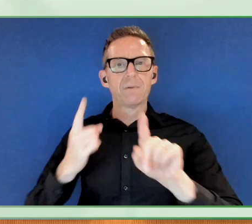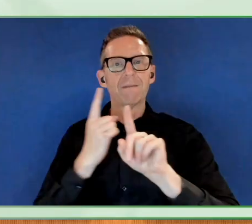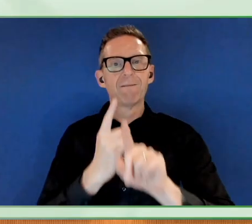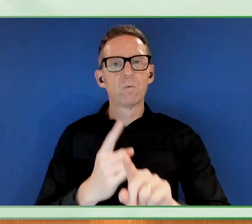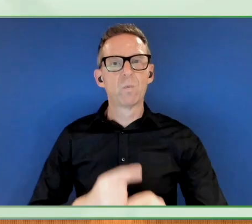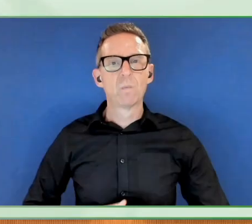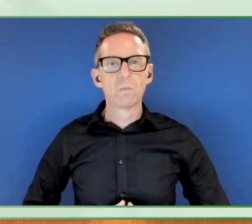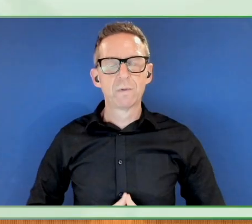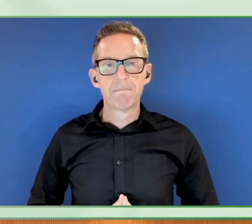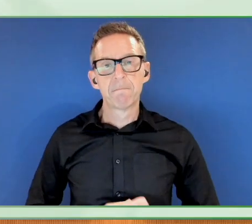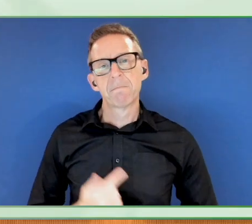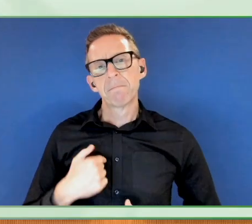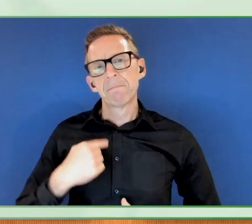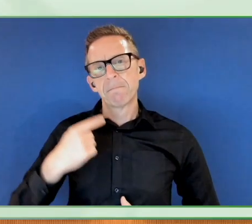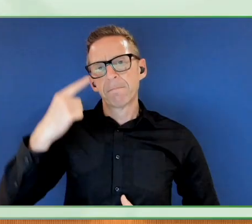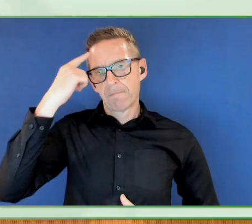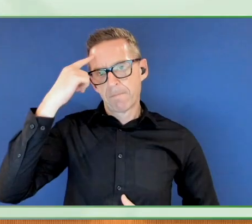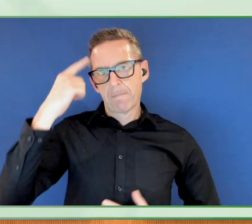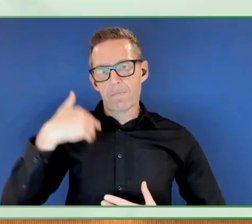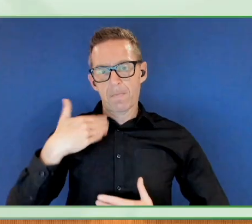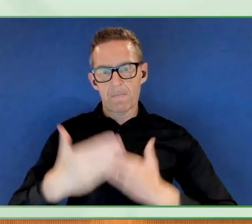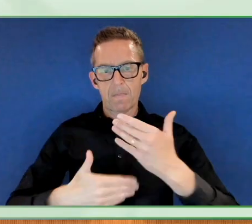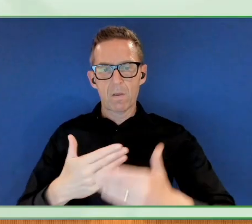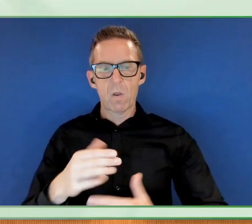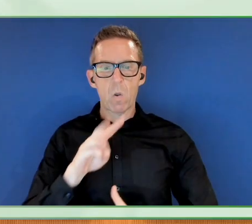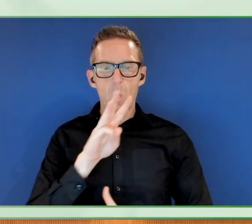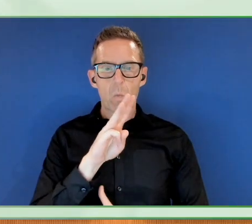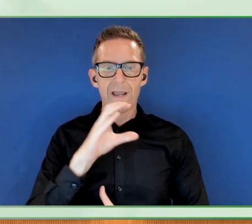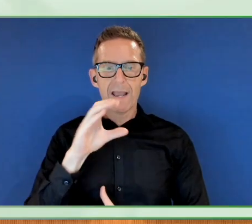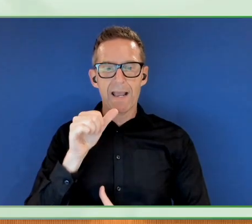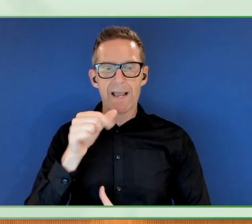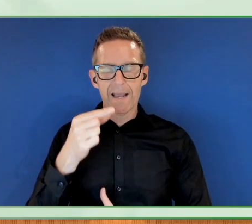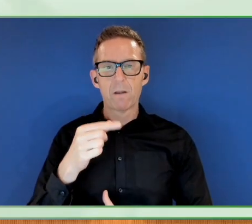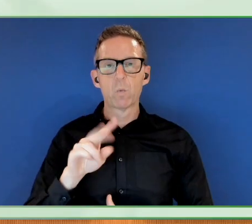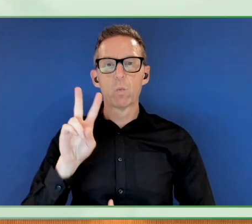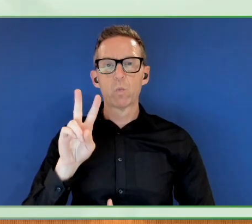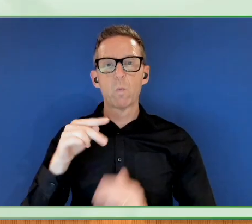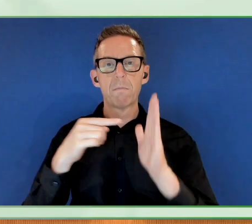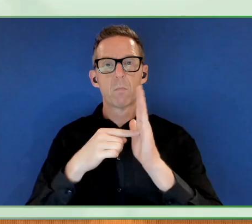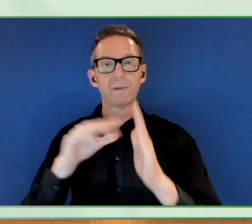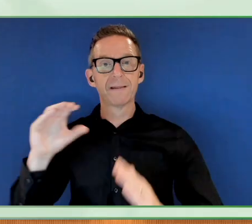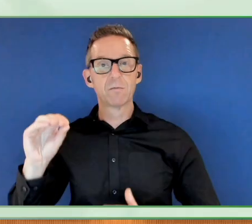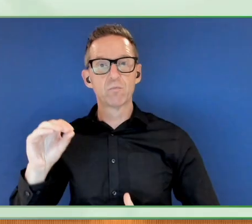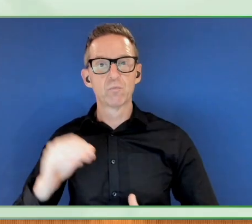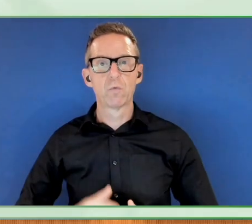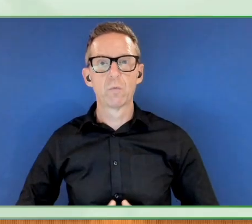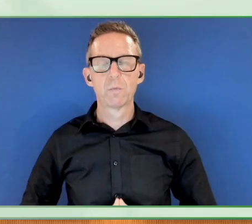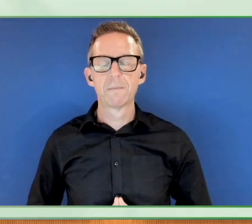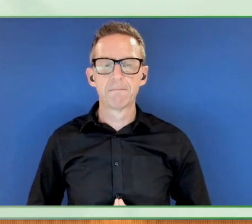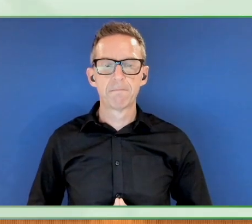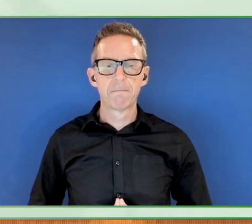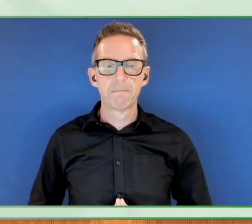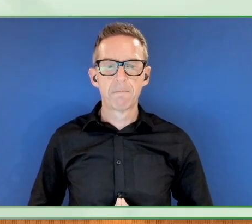forward with WCAG 2.0 or equal. And in